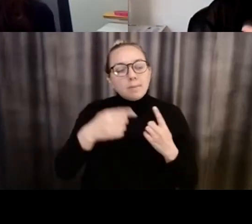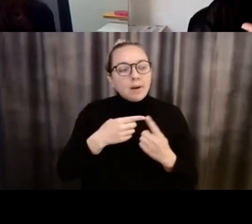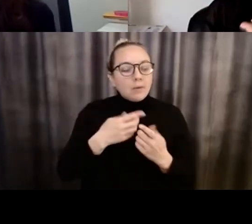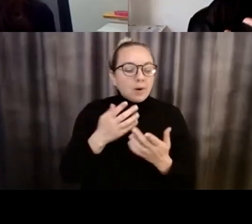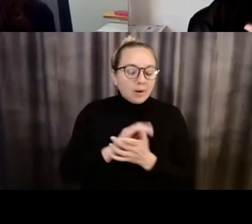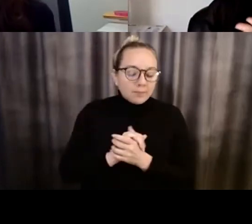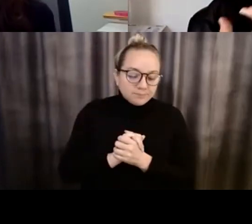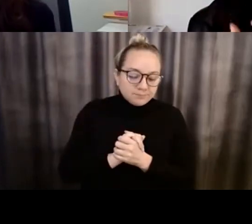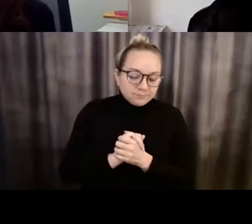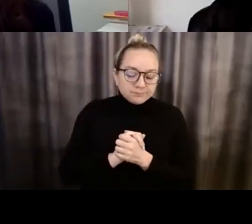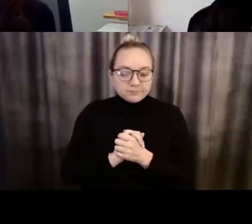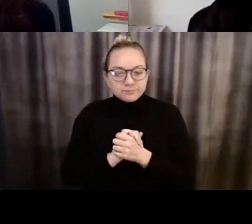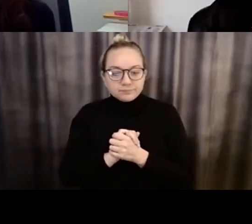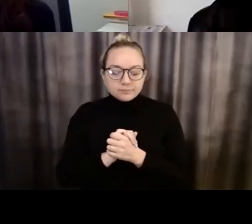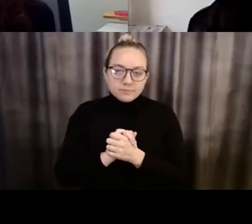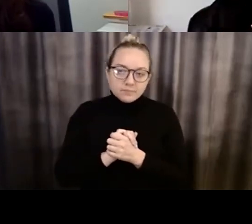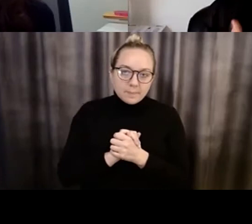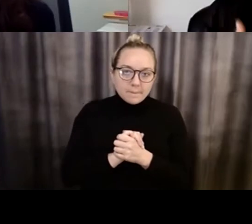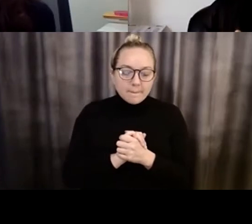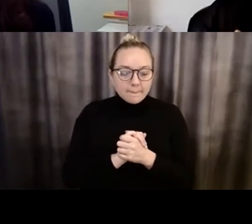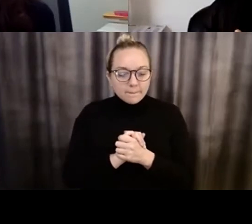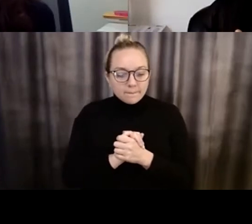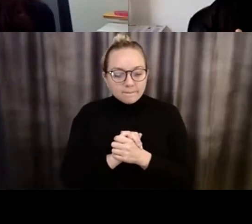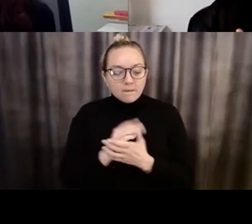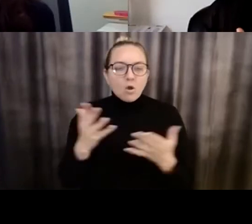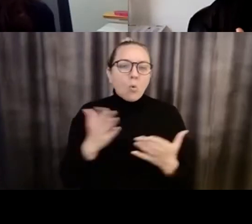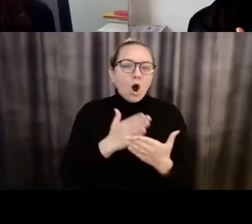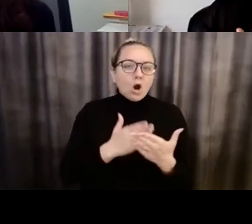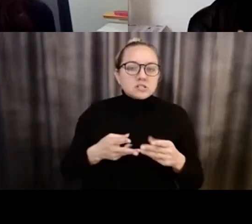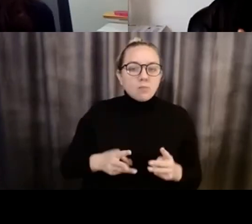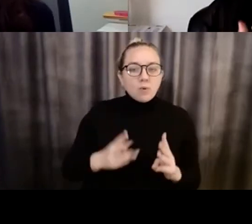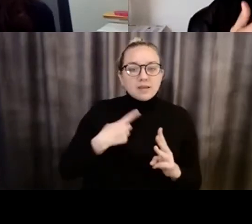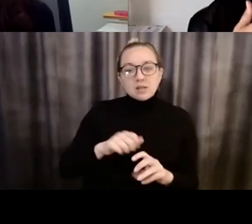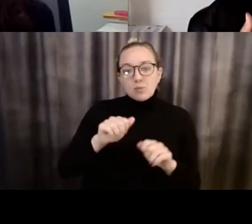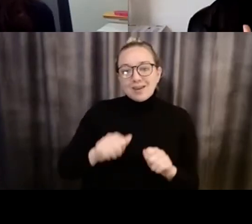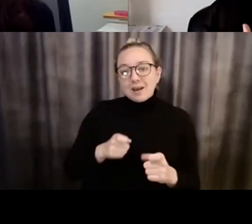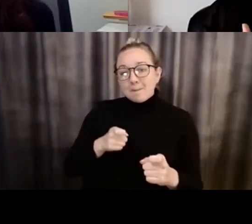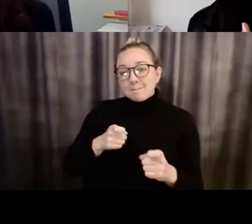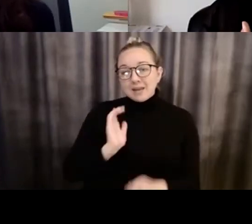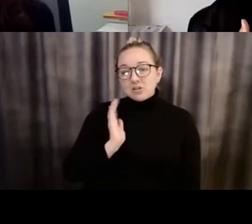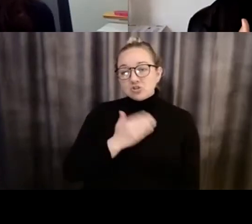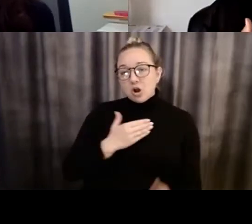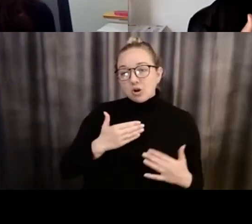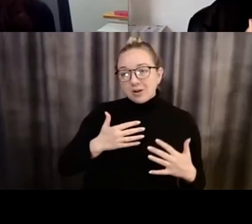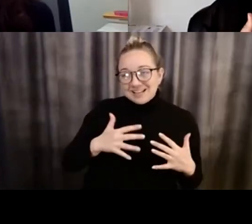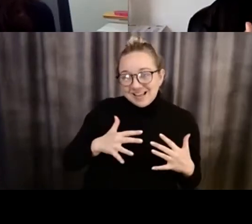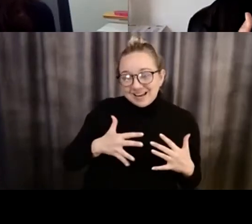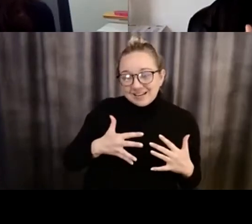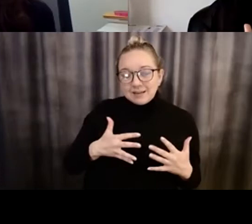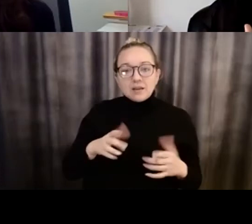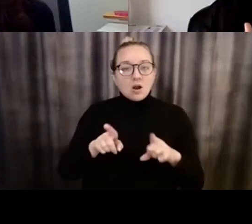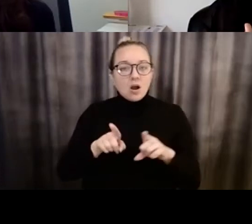the ways that each of us individually can manage that anxiety and engage in self-care. What are